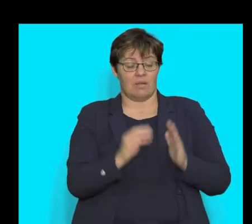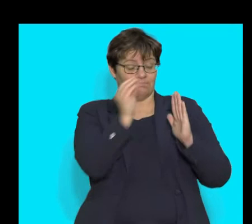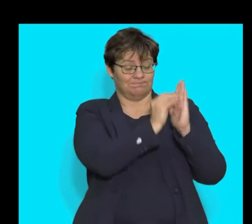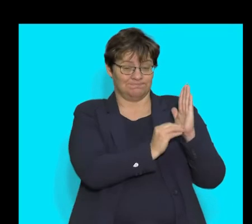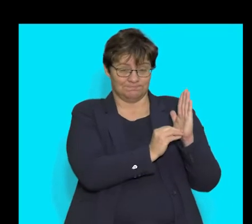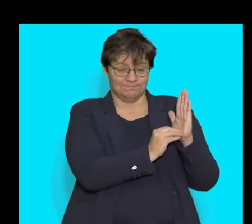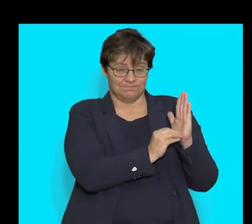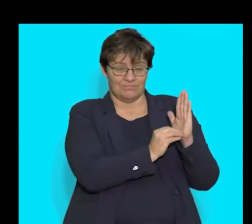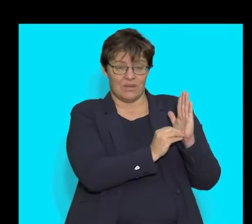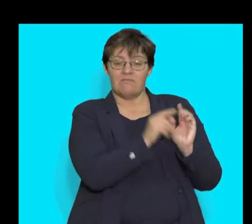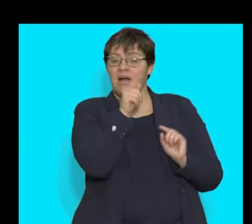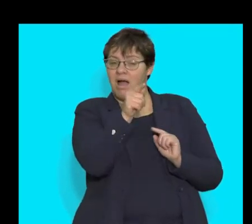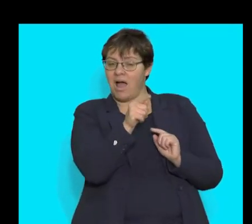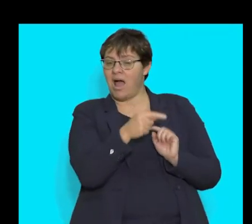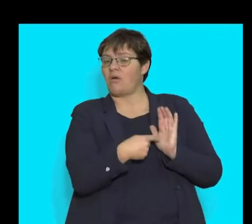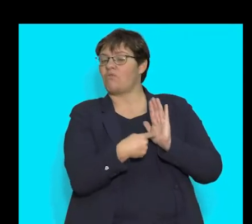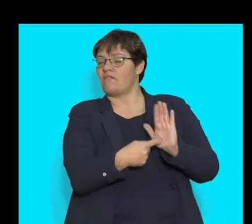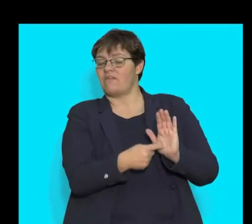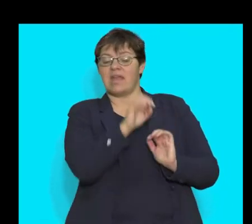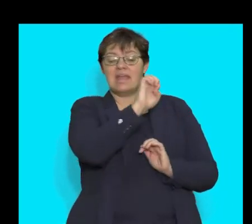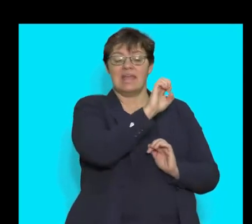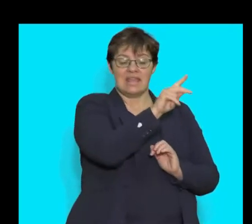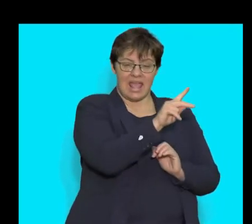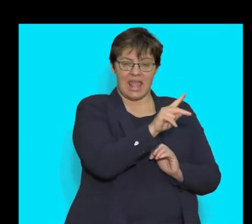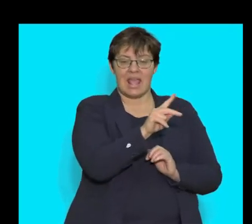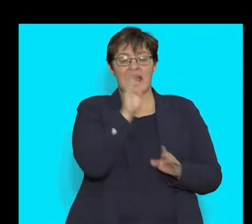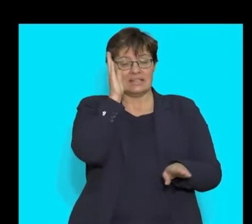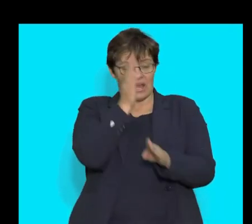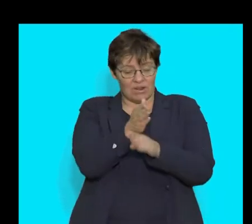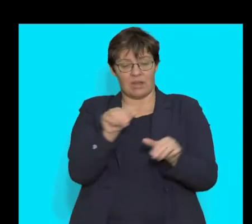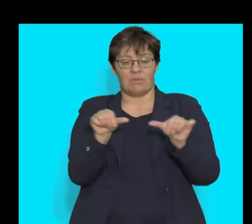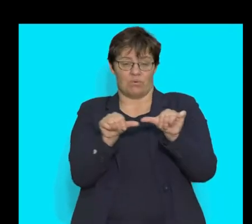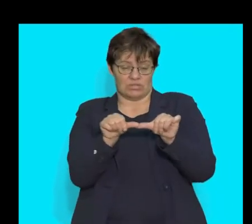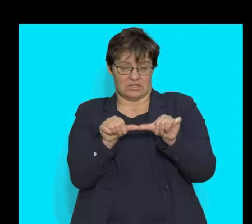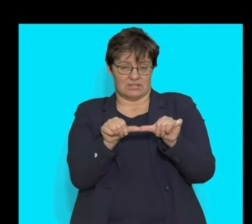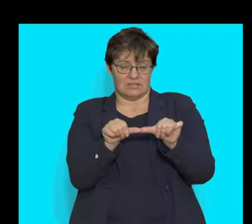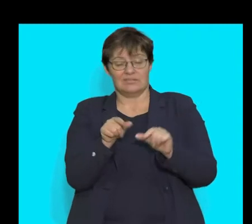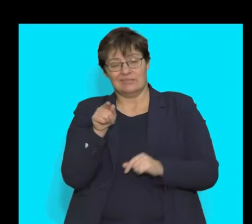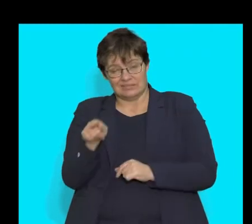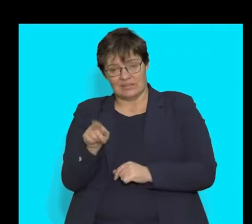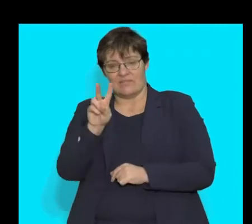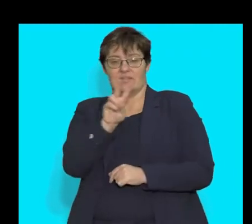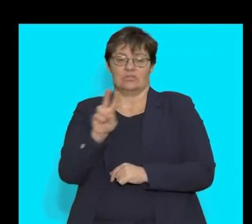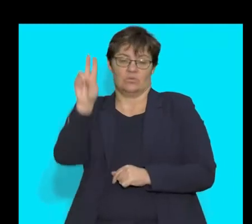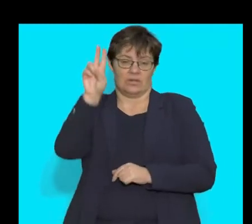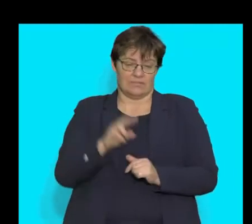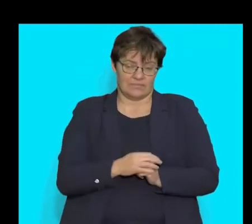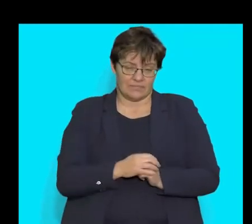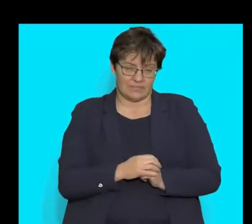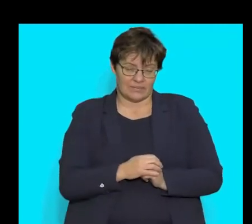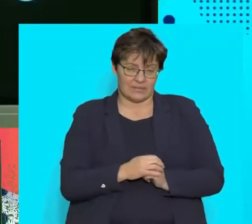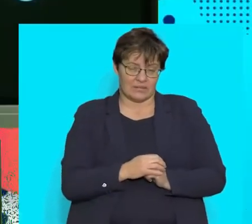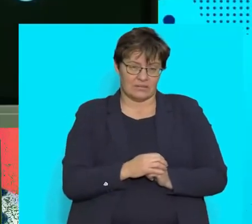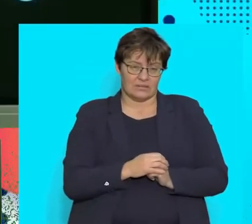it over here, from this sort of graph, ek is directly proportional to the v squared.